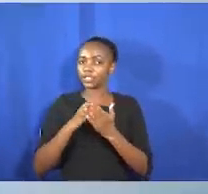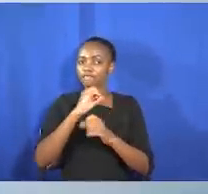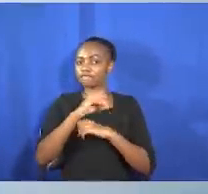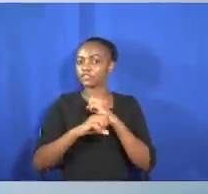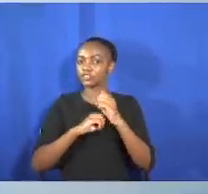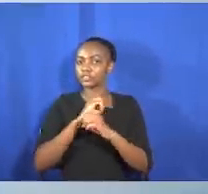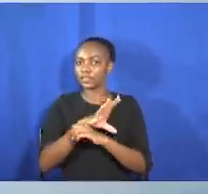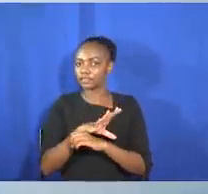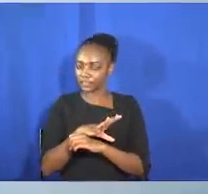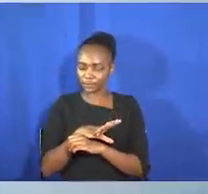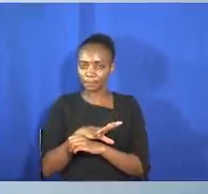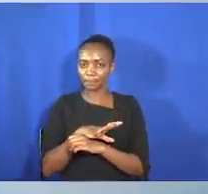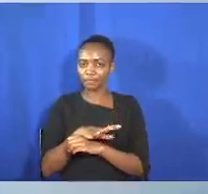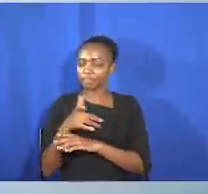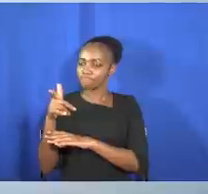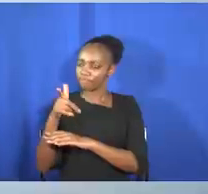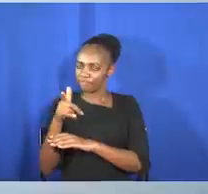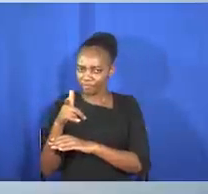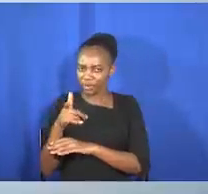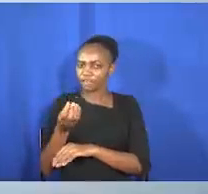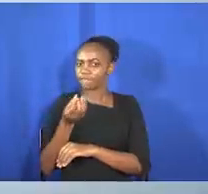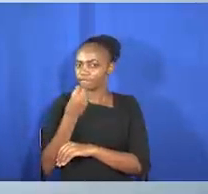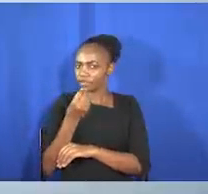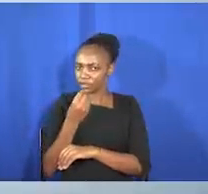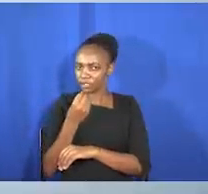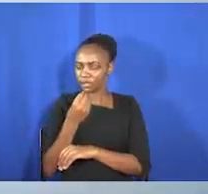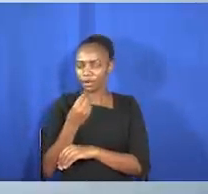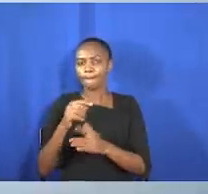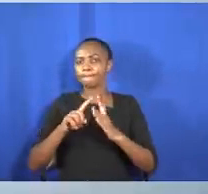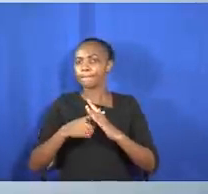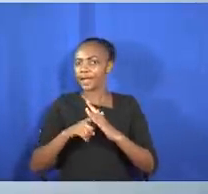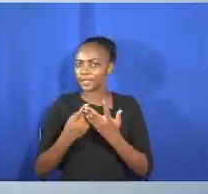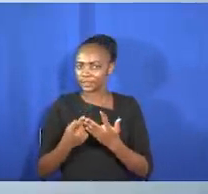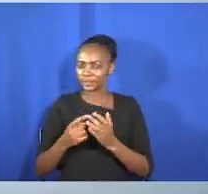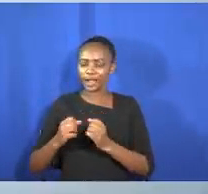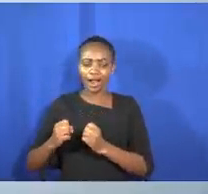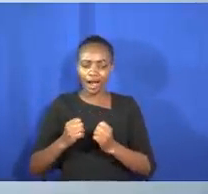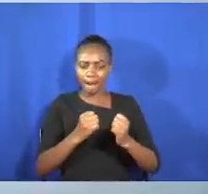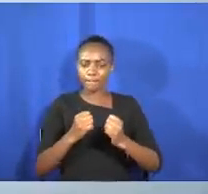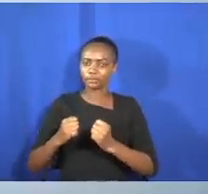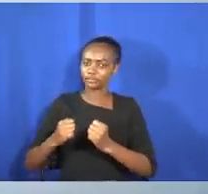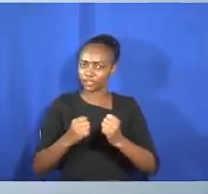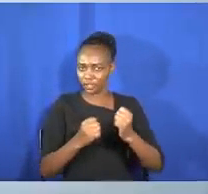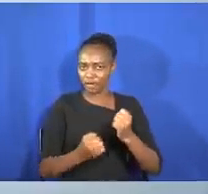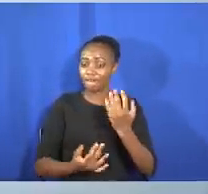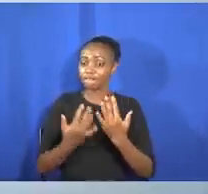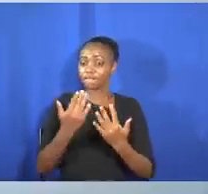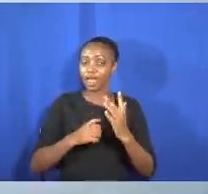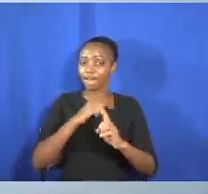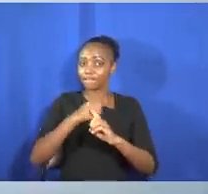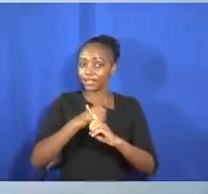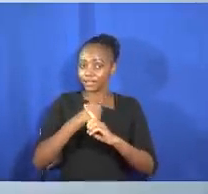dressmaking, photography, graphic design and animation, food and beverage, motor vehicle mechanics, carpentry and